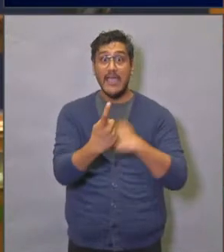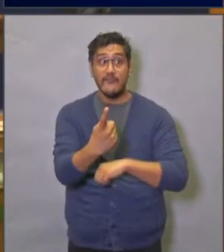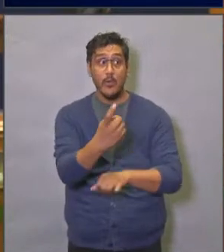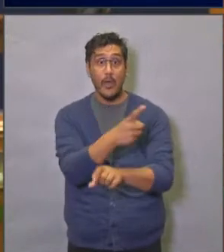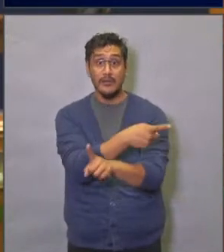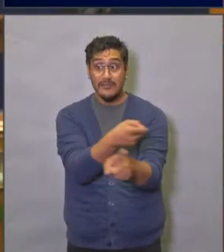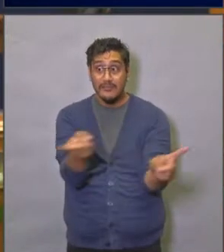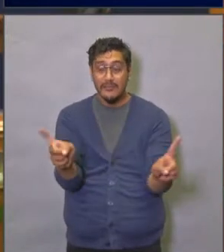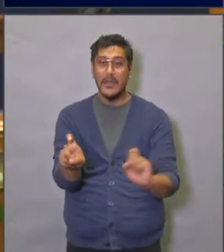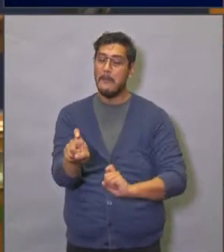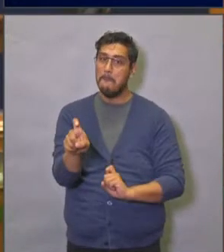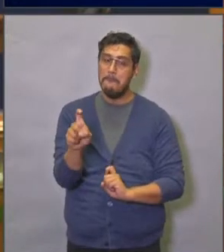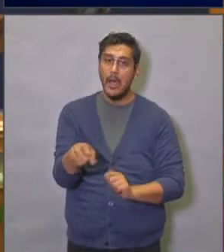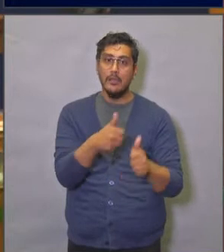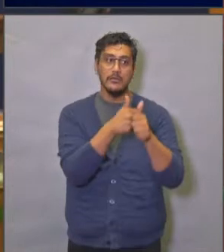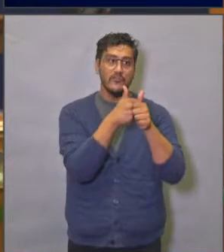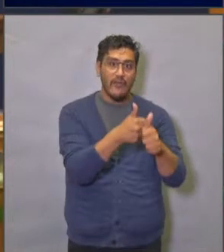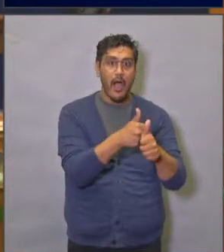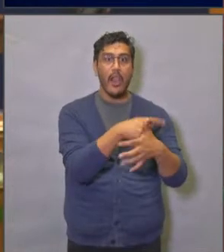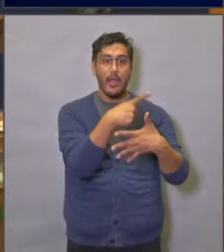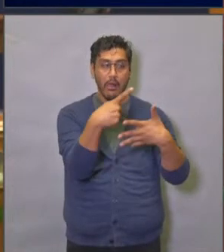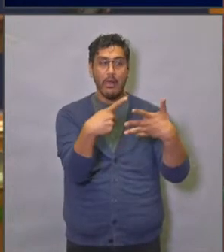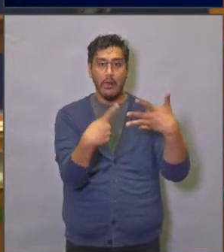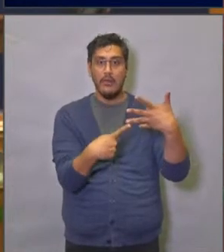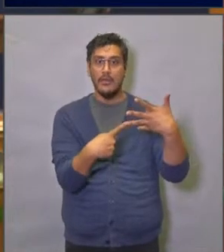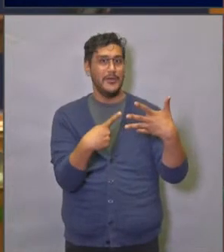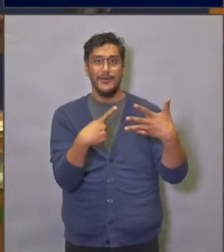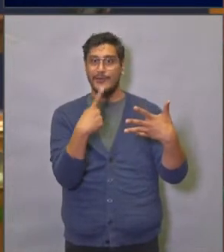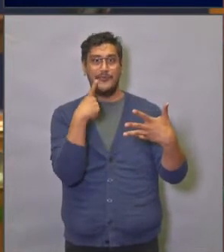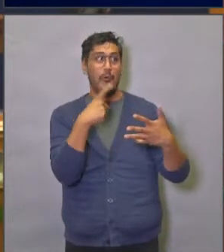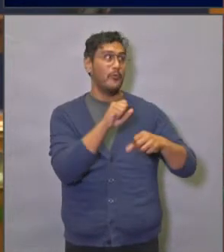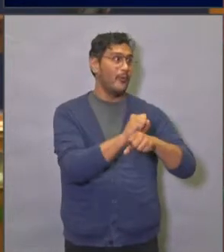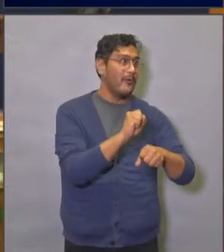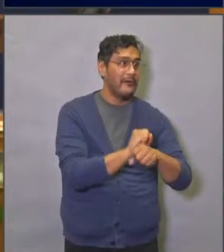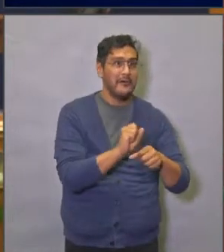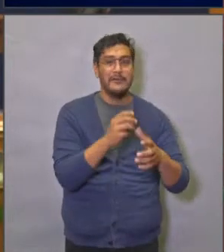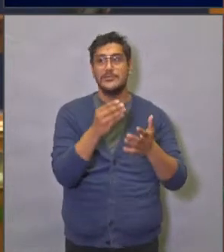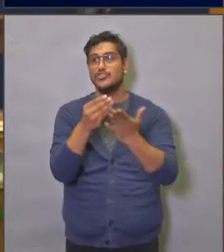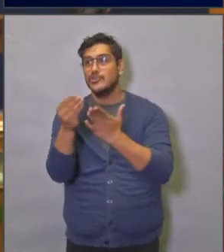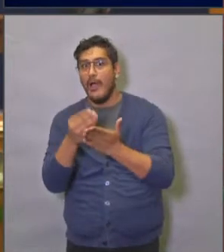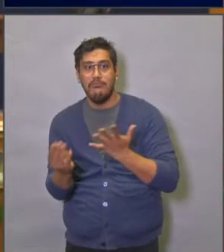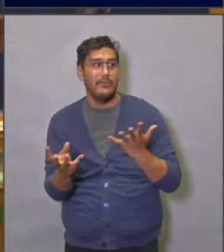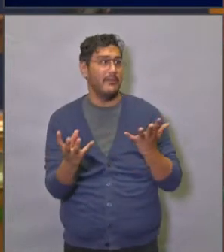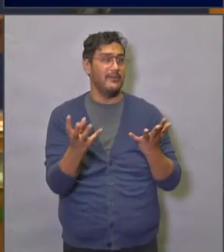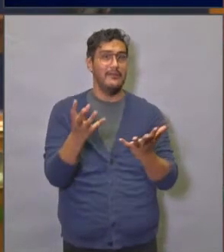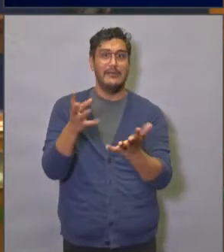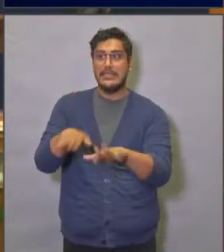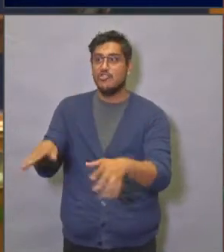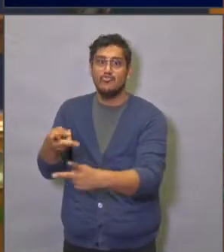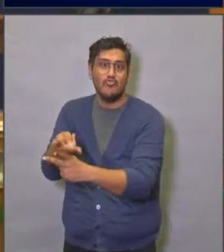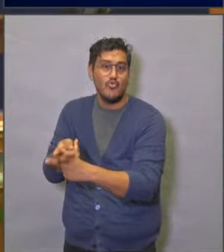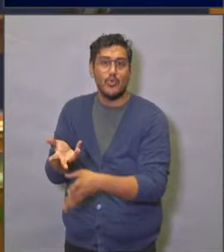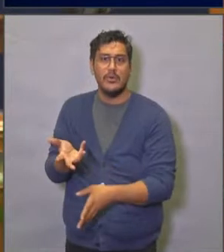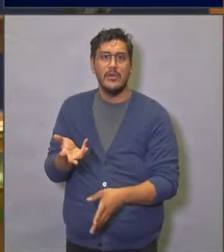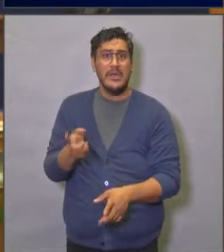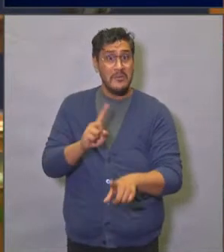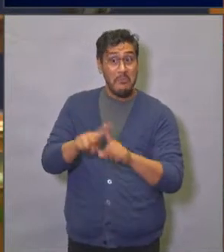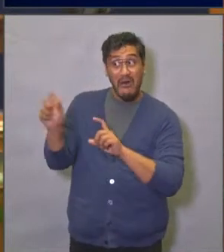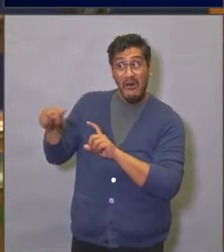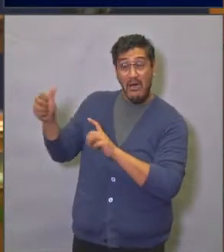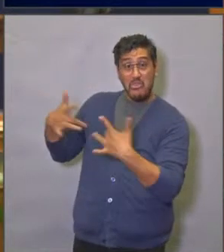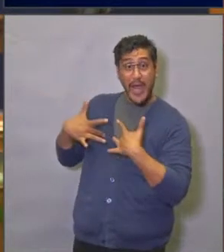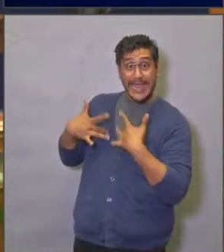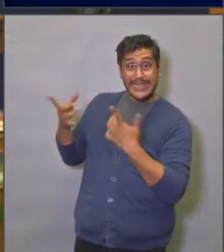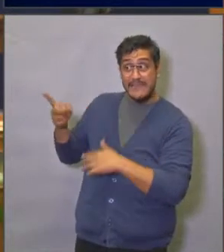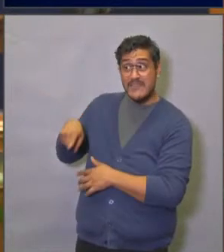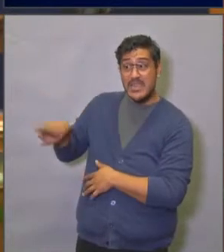do in terms of working, caring for children, getting our groceries. But there's a whole host of other activities that are